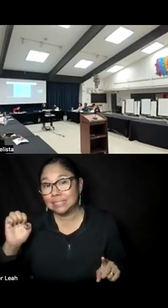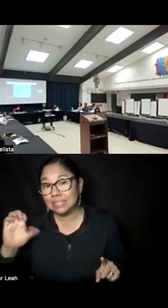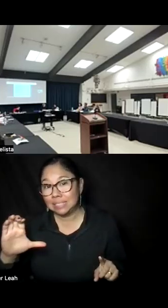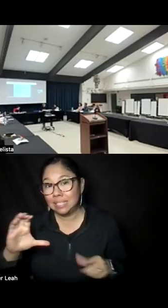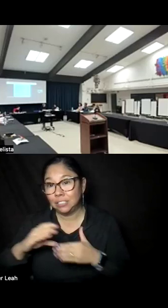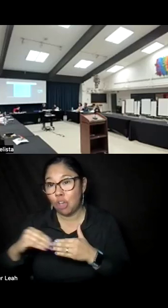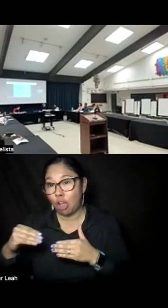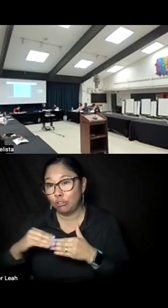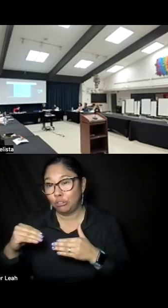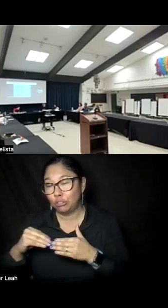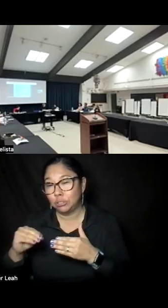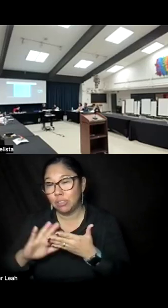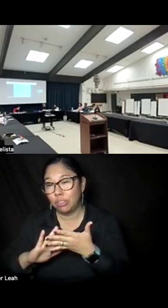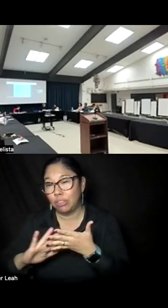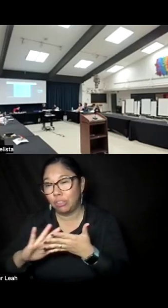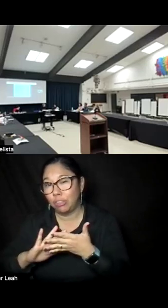to